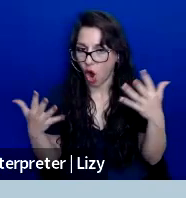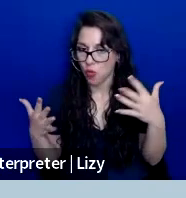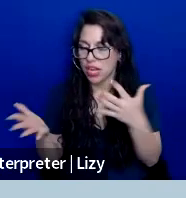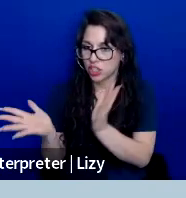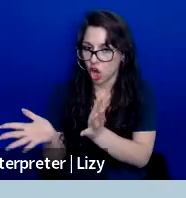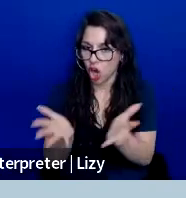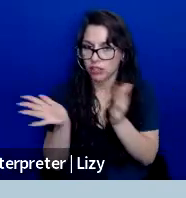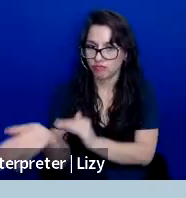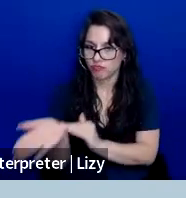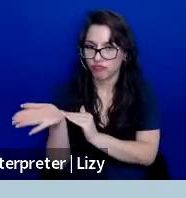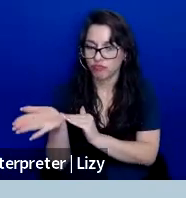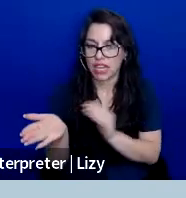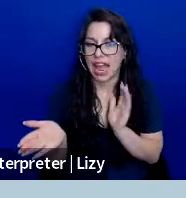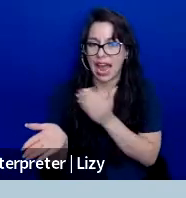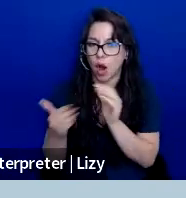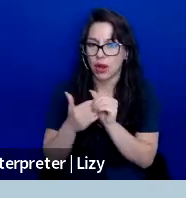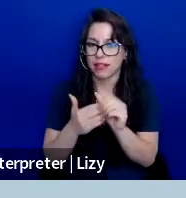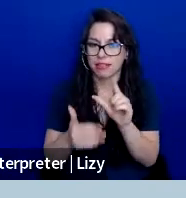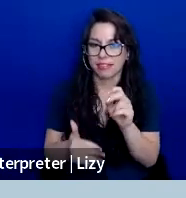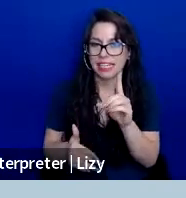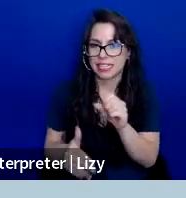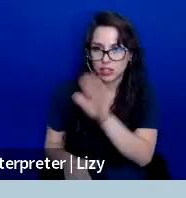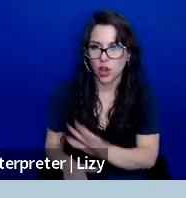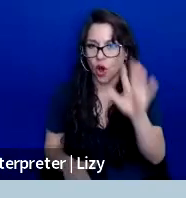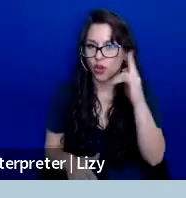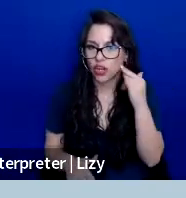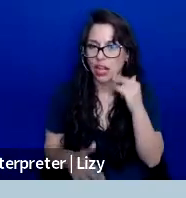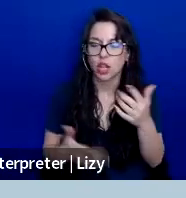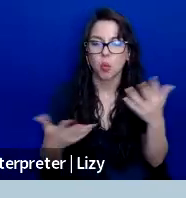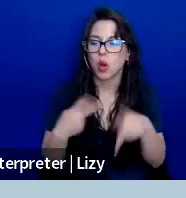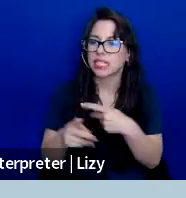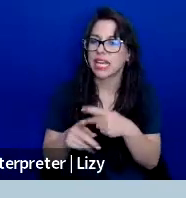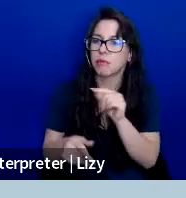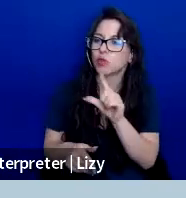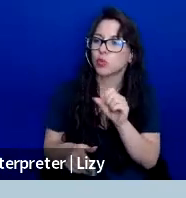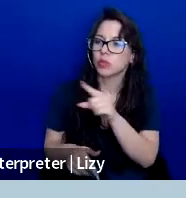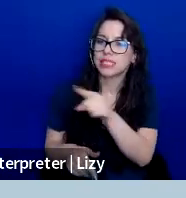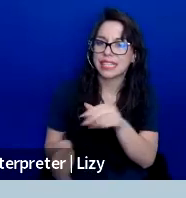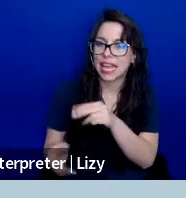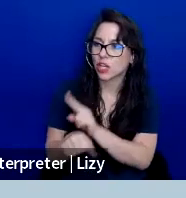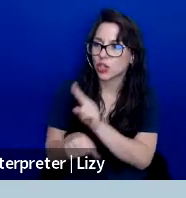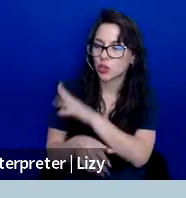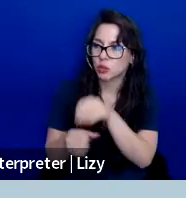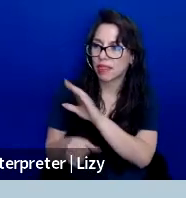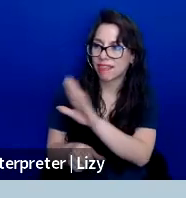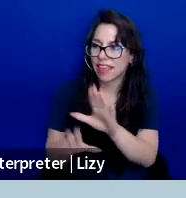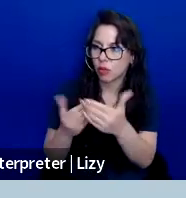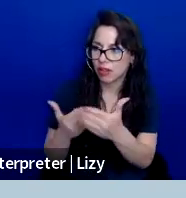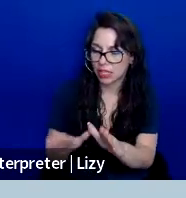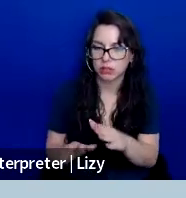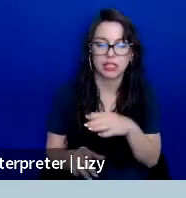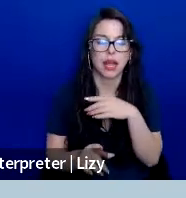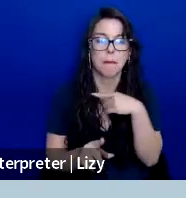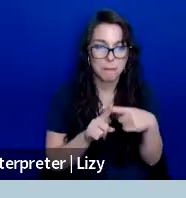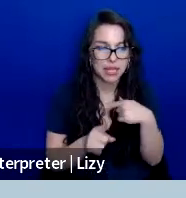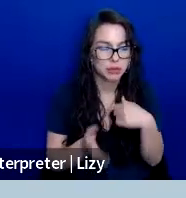input from our leads all across California on the tools that they are using in the classrooms, and also from specialists